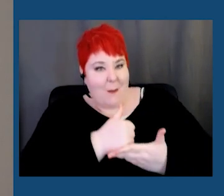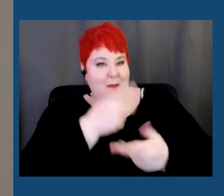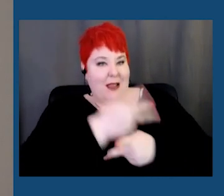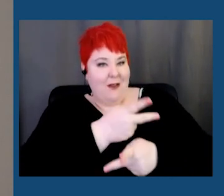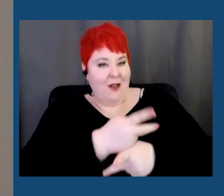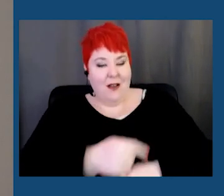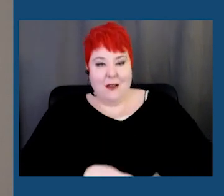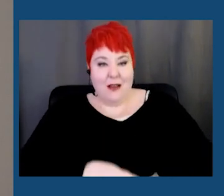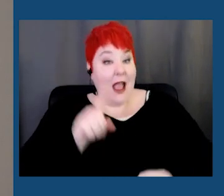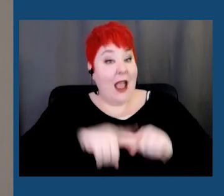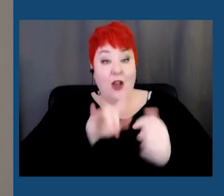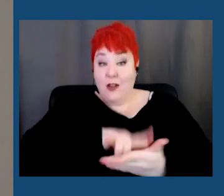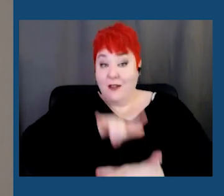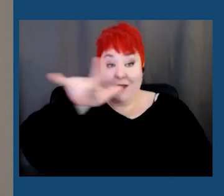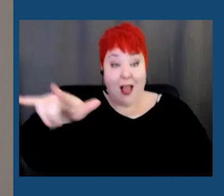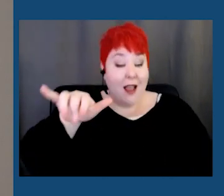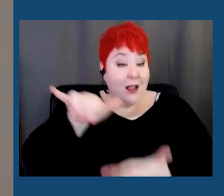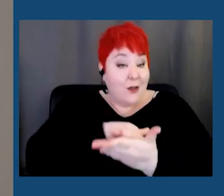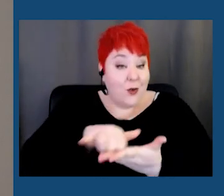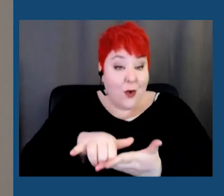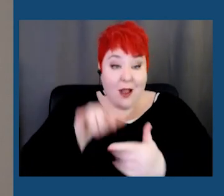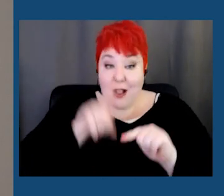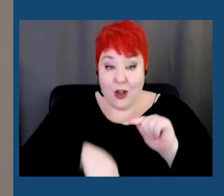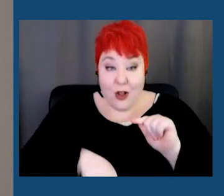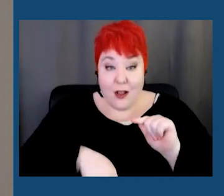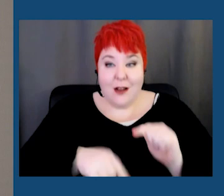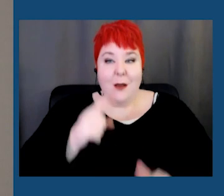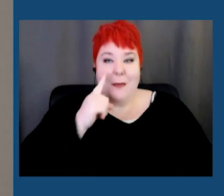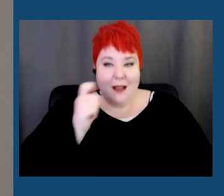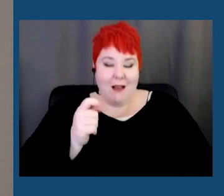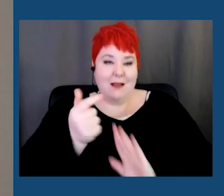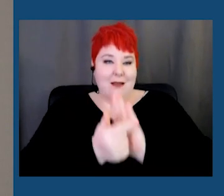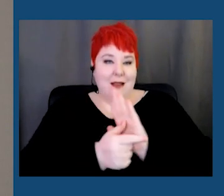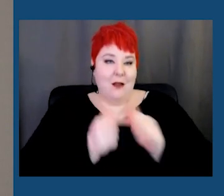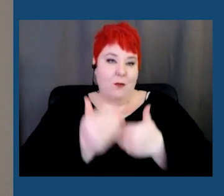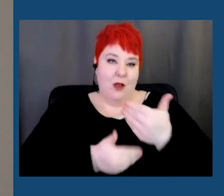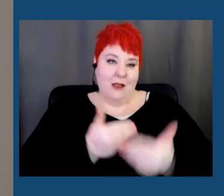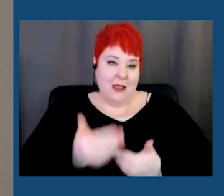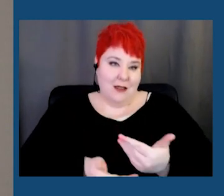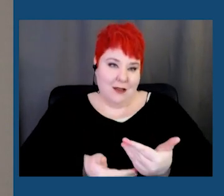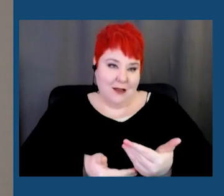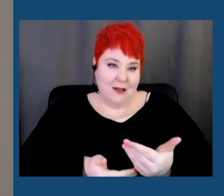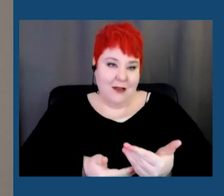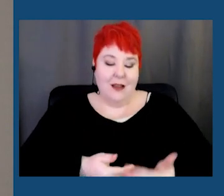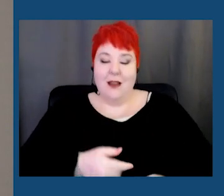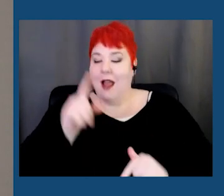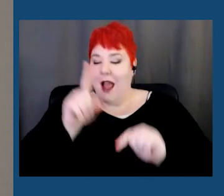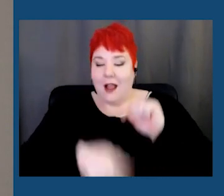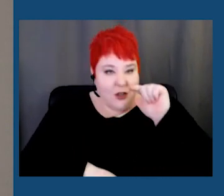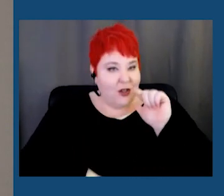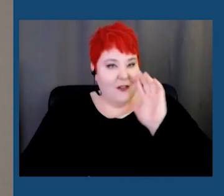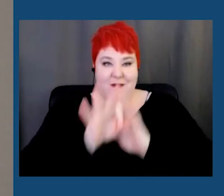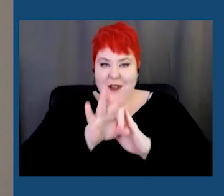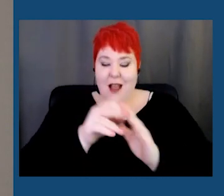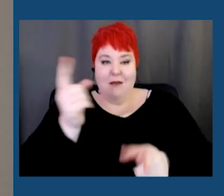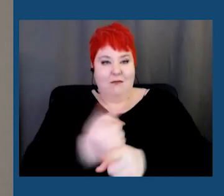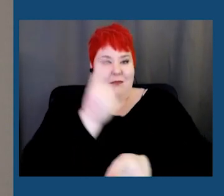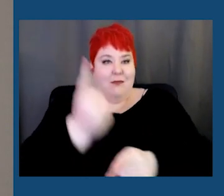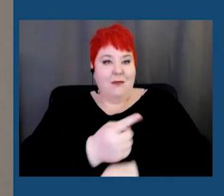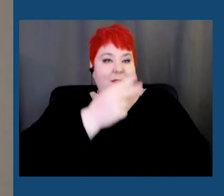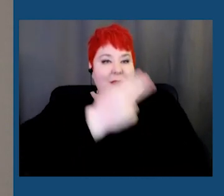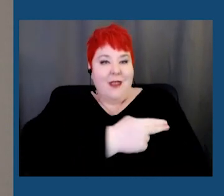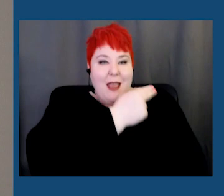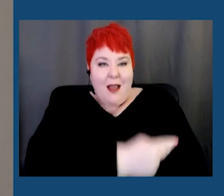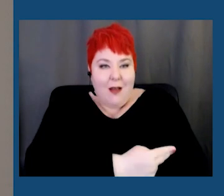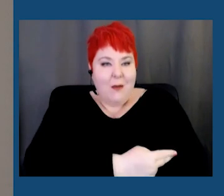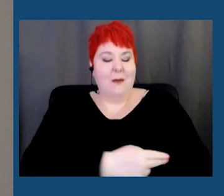York where I belong because I was going through a legal process. I couldn't seek the proper medical care I needed because abortion in the